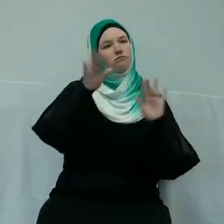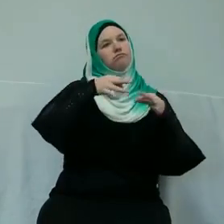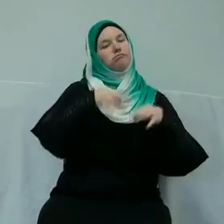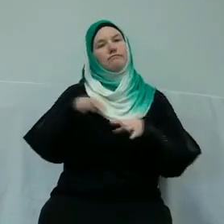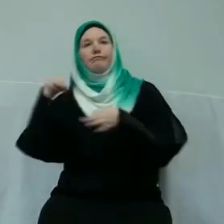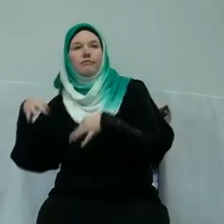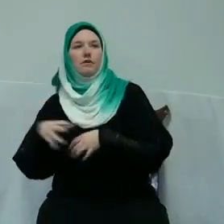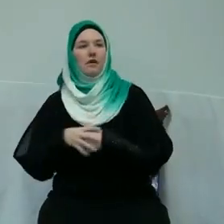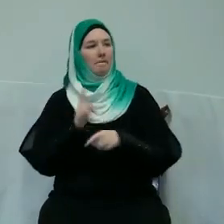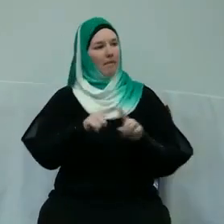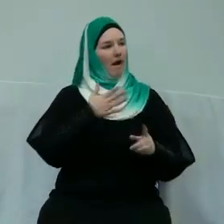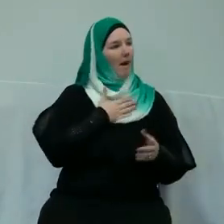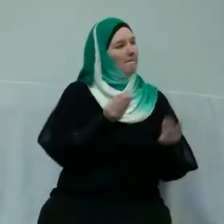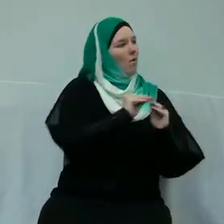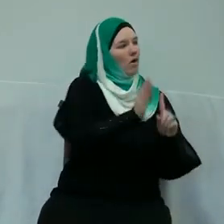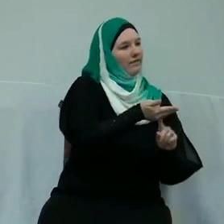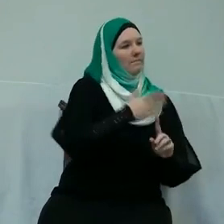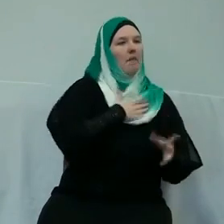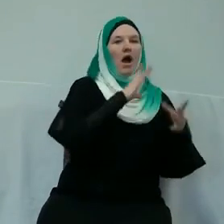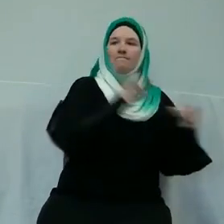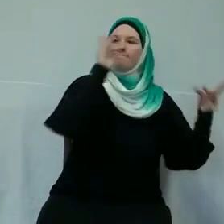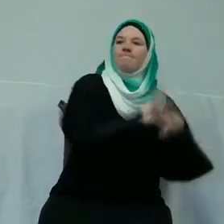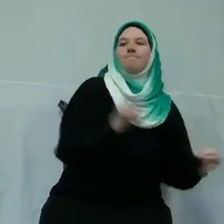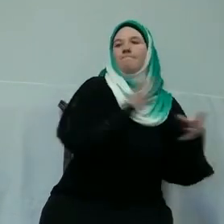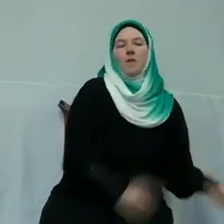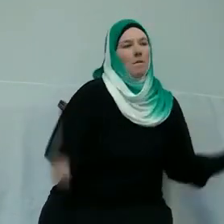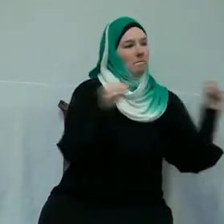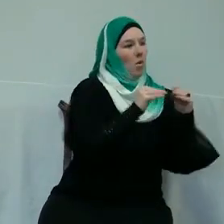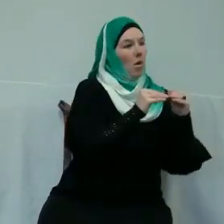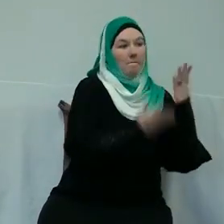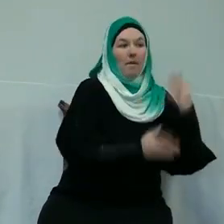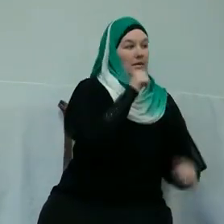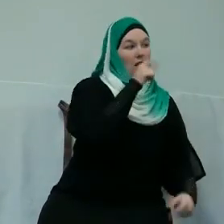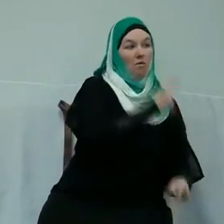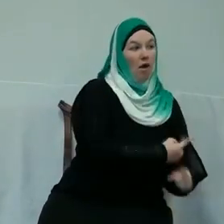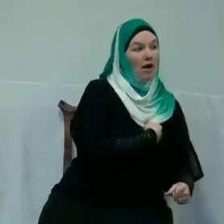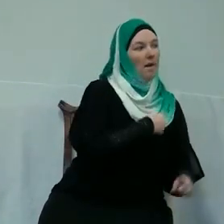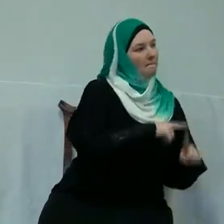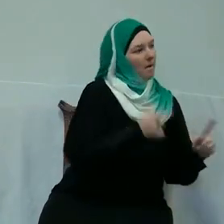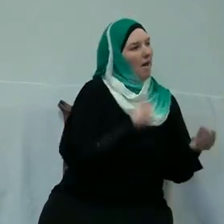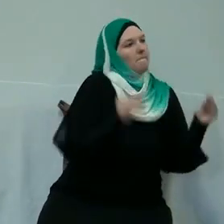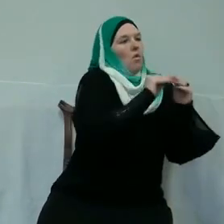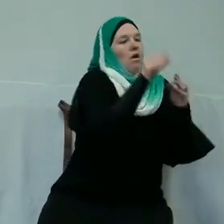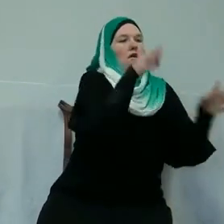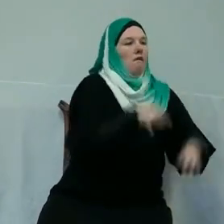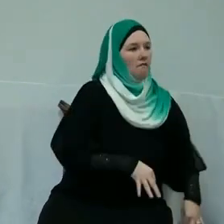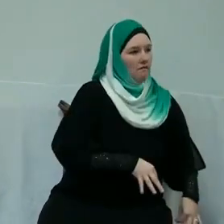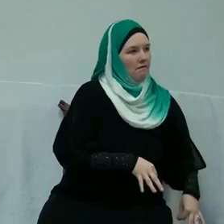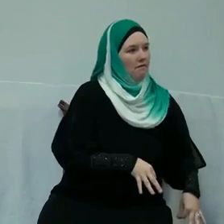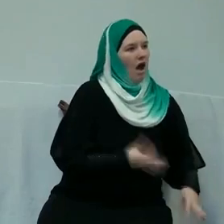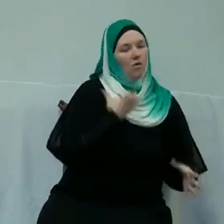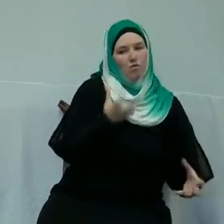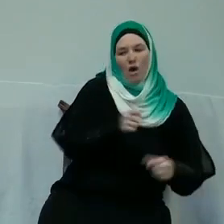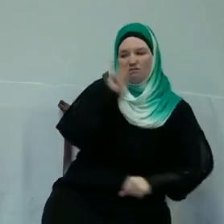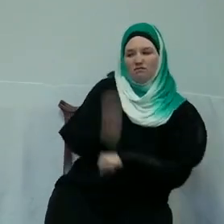only wish or hope they have is that he gives me more than what I deserve, because I want to